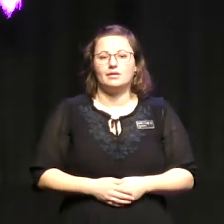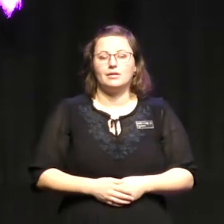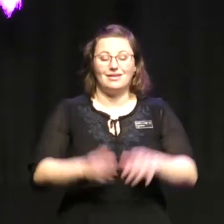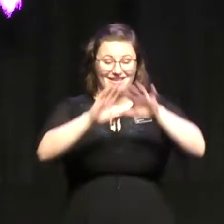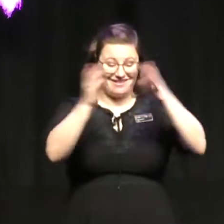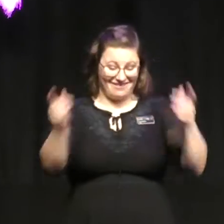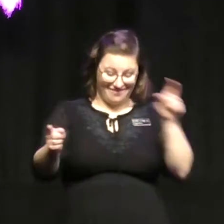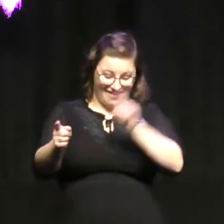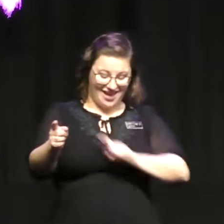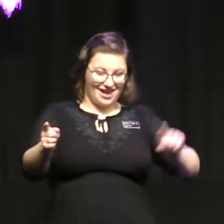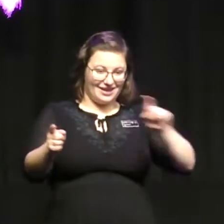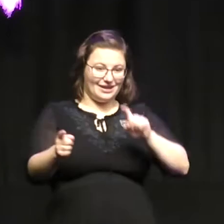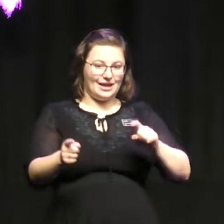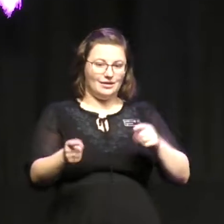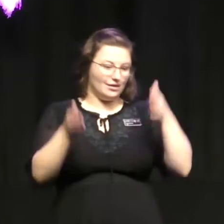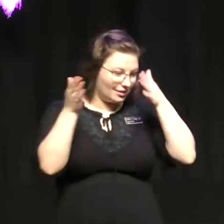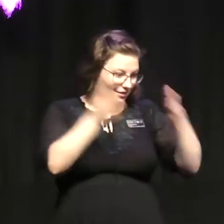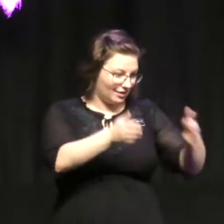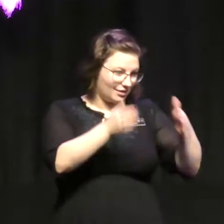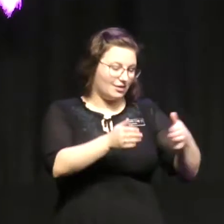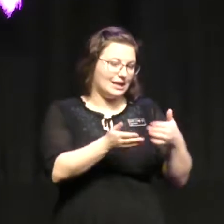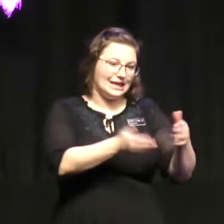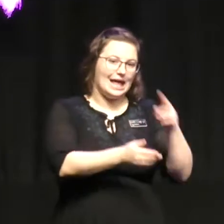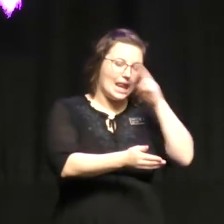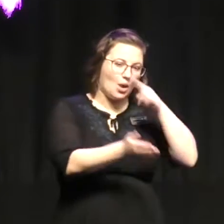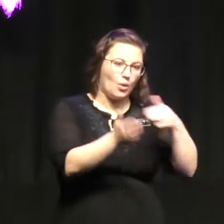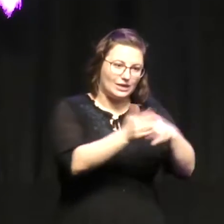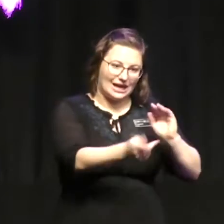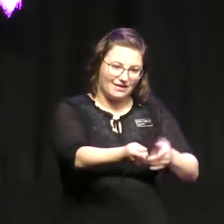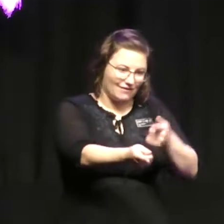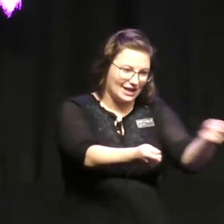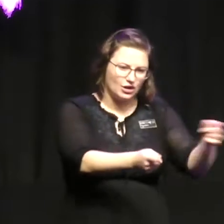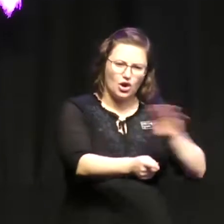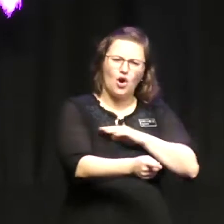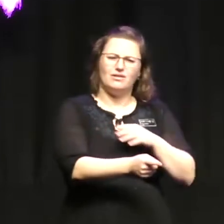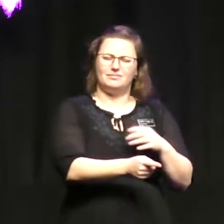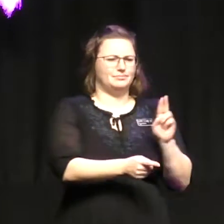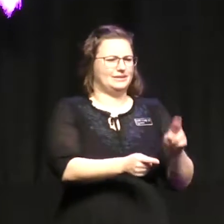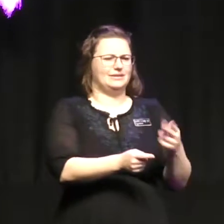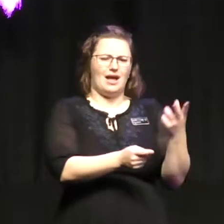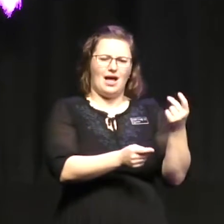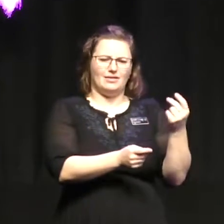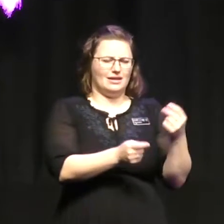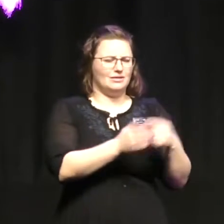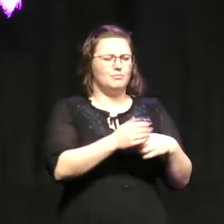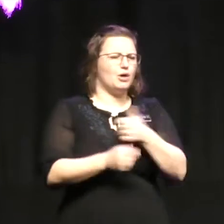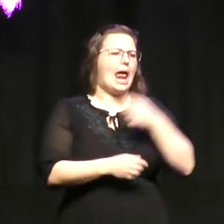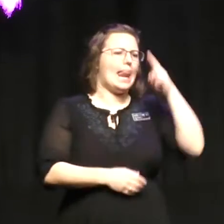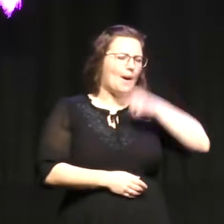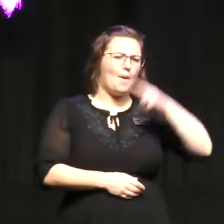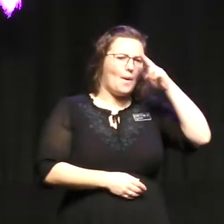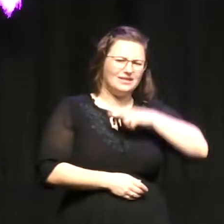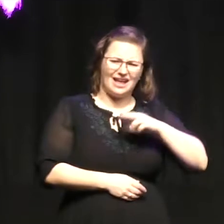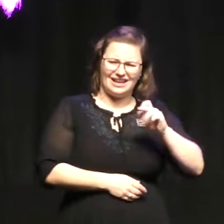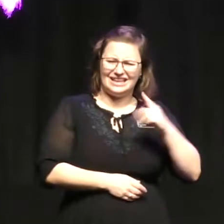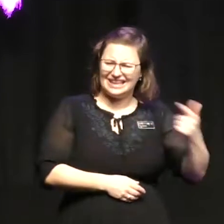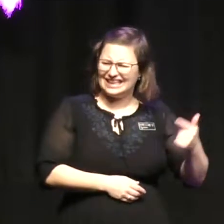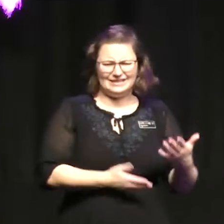interest in giving credit to women has unusual emphasis on borrowing.